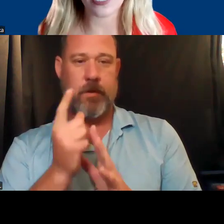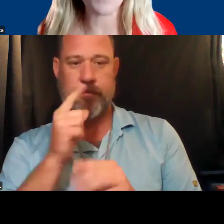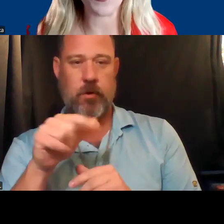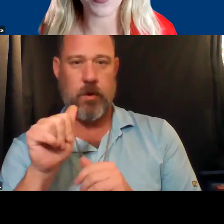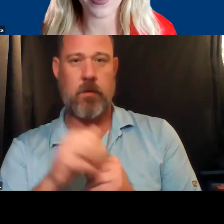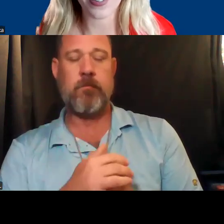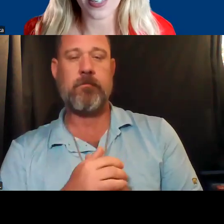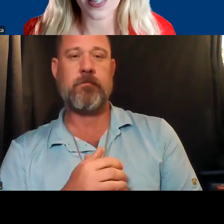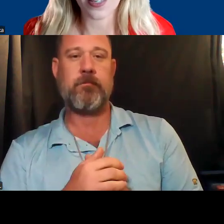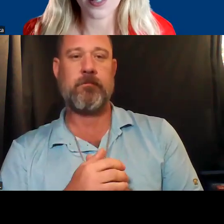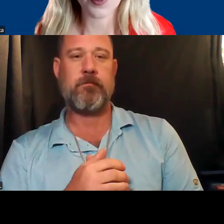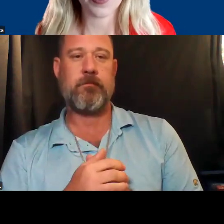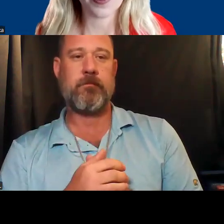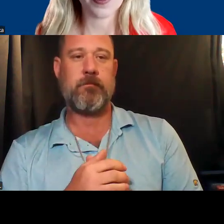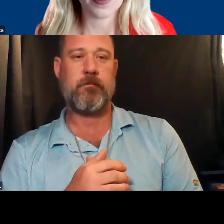Q&A.